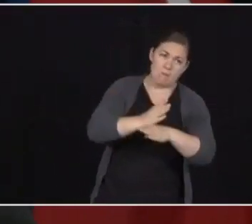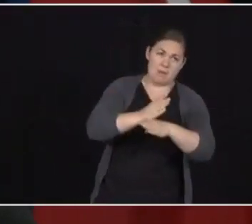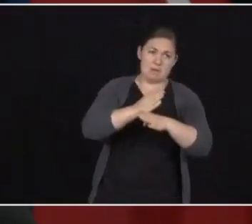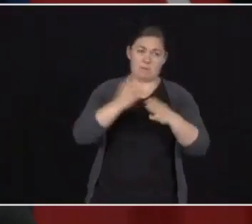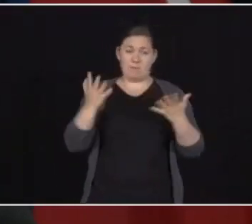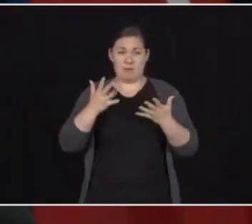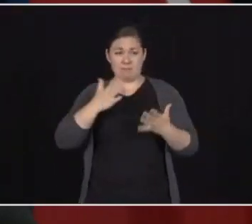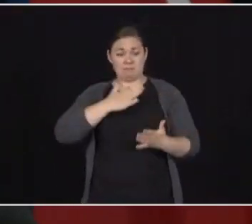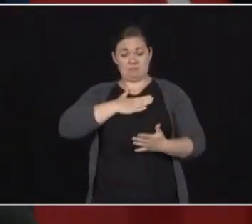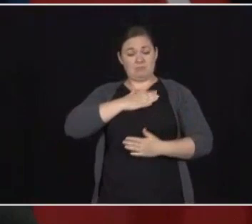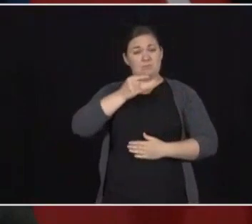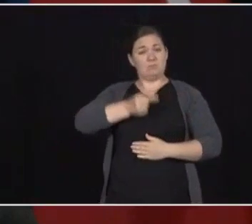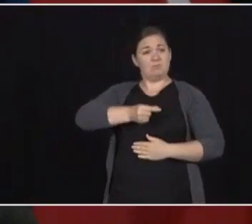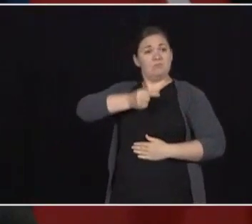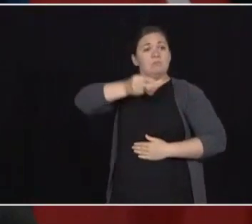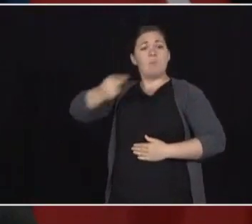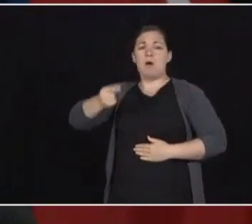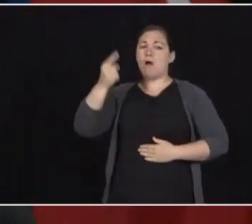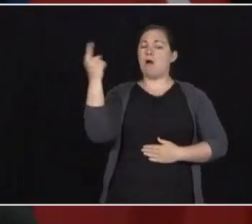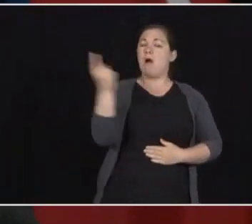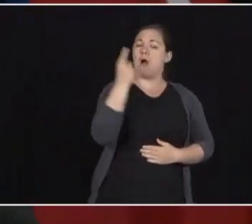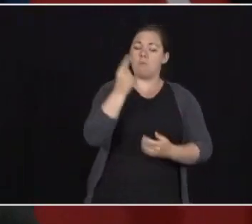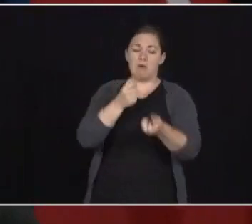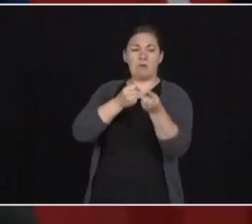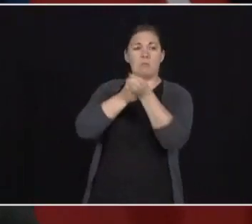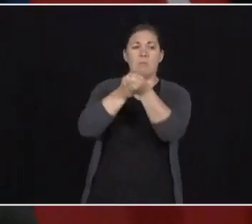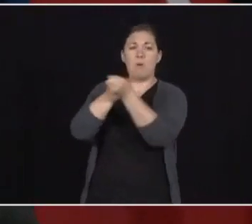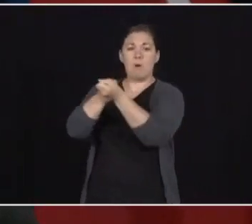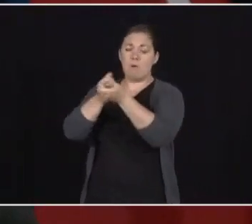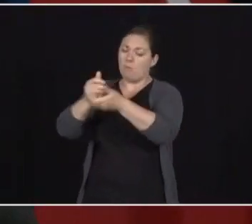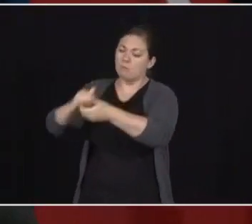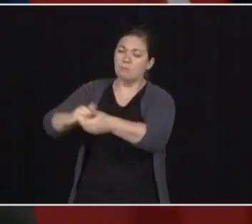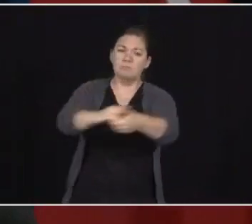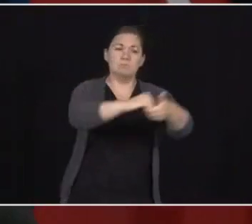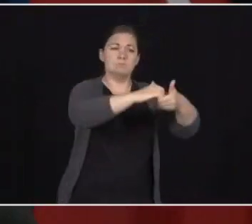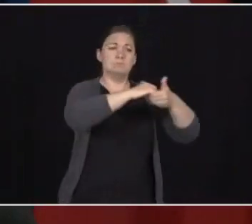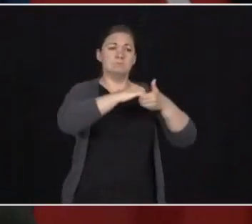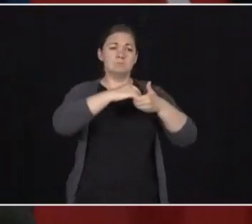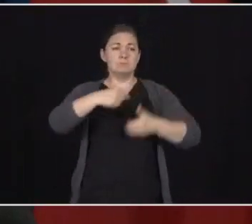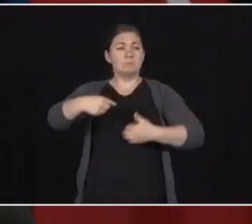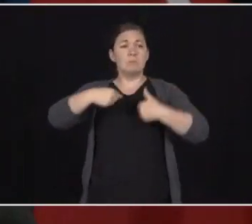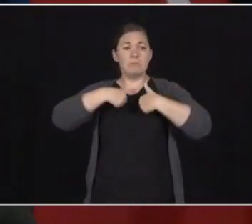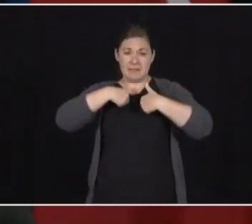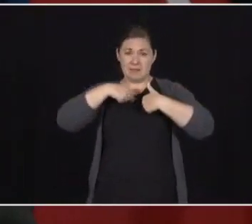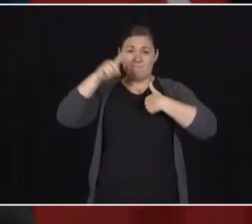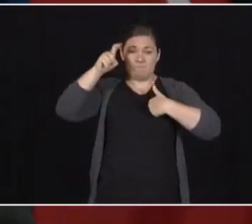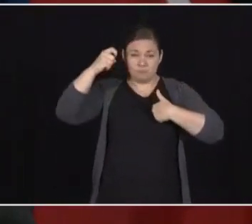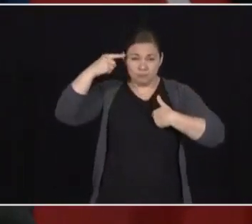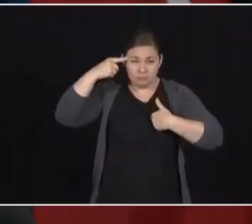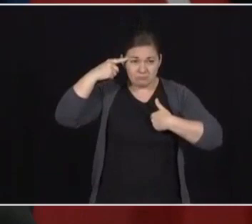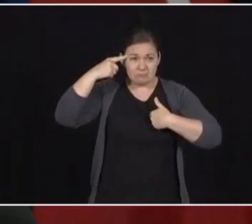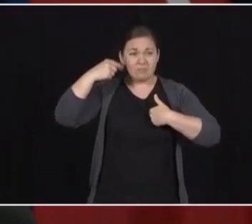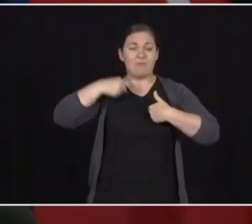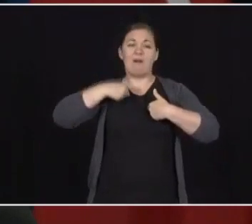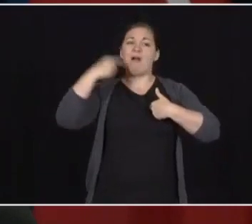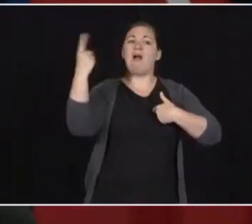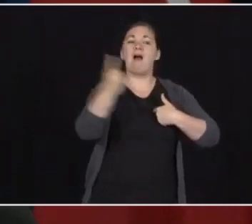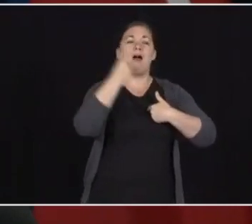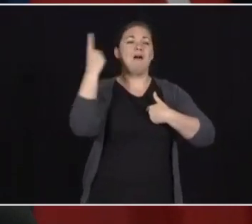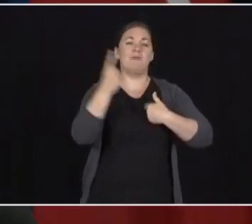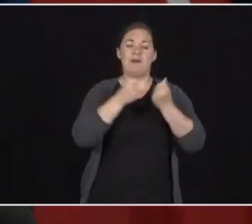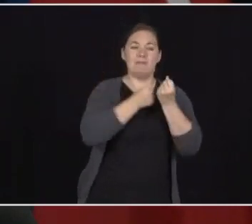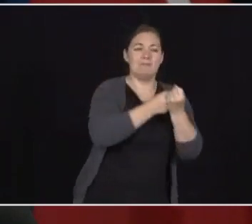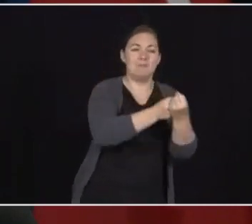will always stand with you. As Premier, I will always be there for you. We will